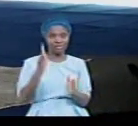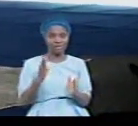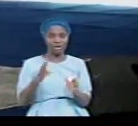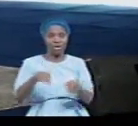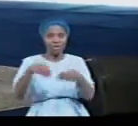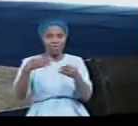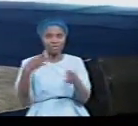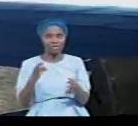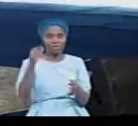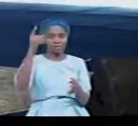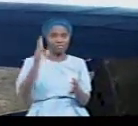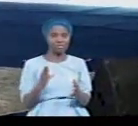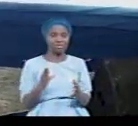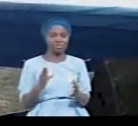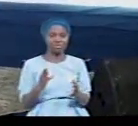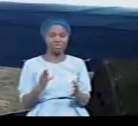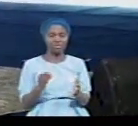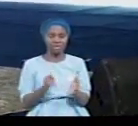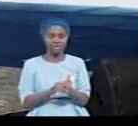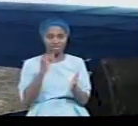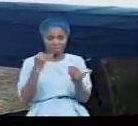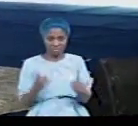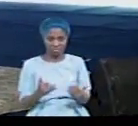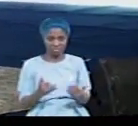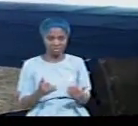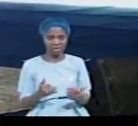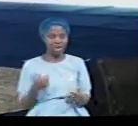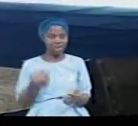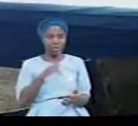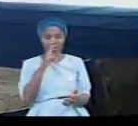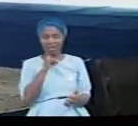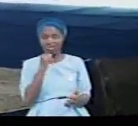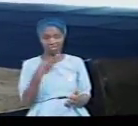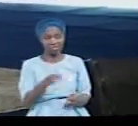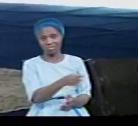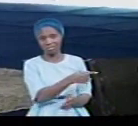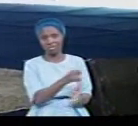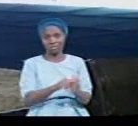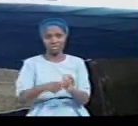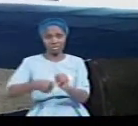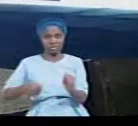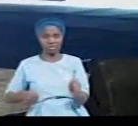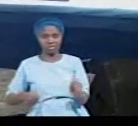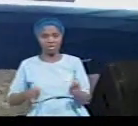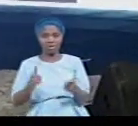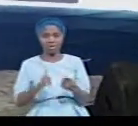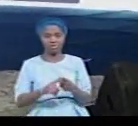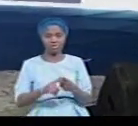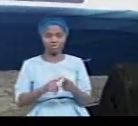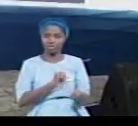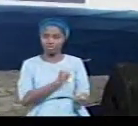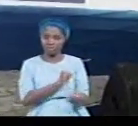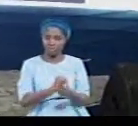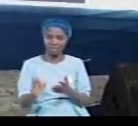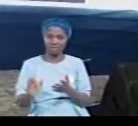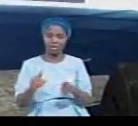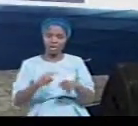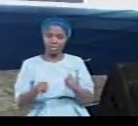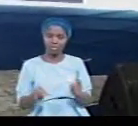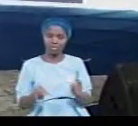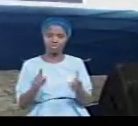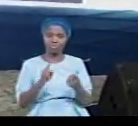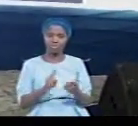available, but we're not of them who draw back unto perdition, but